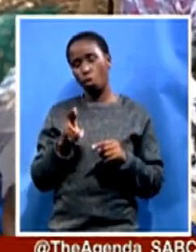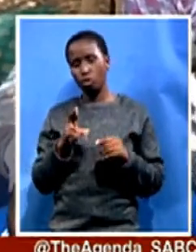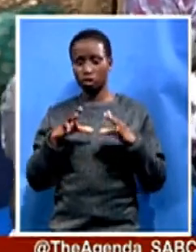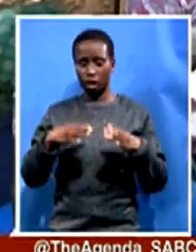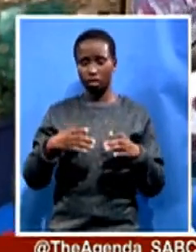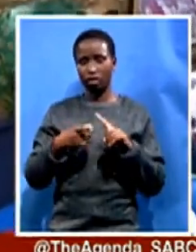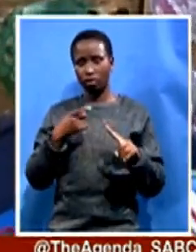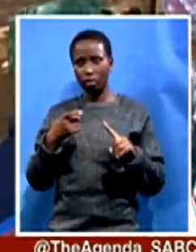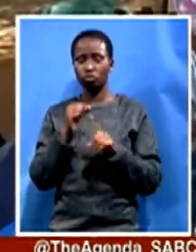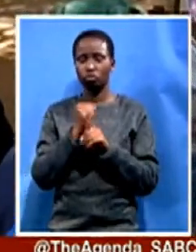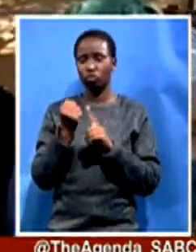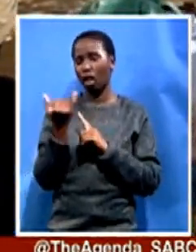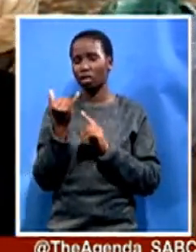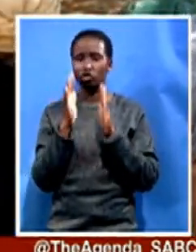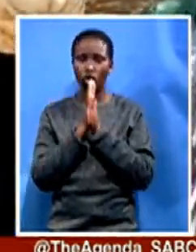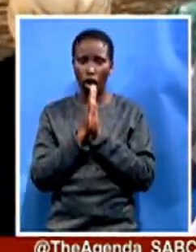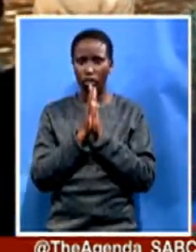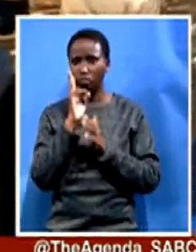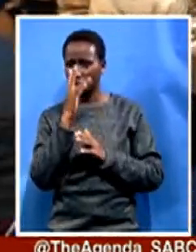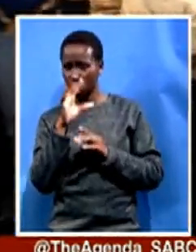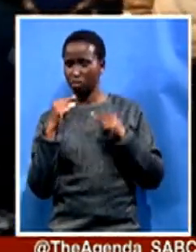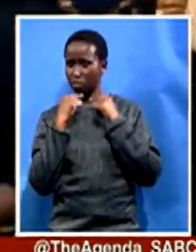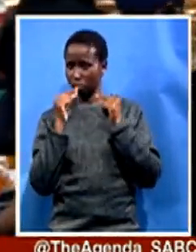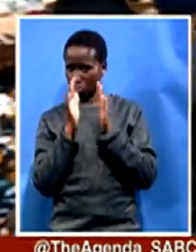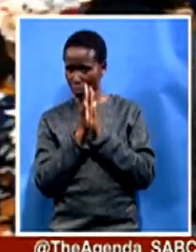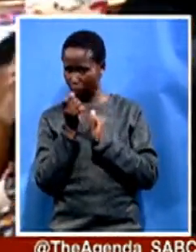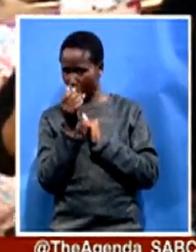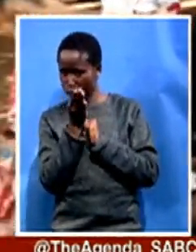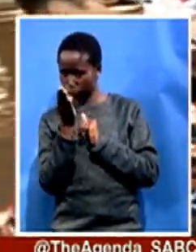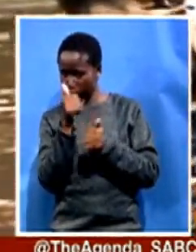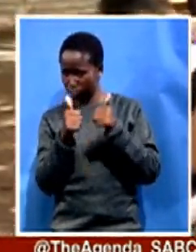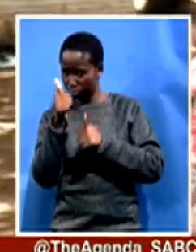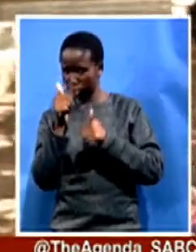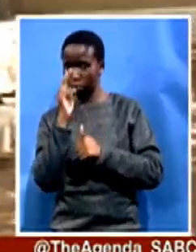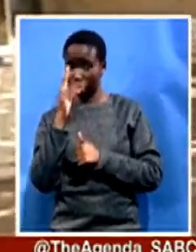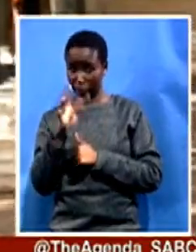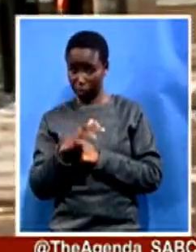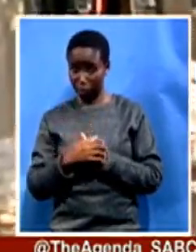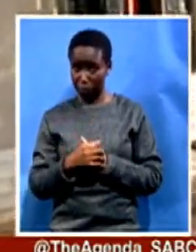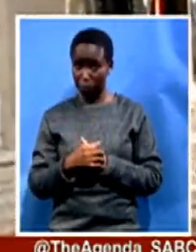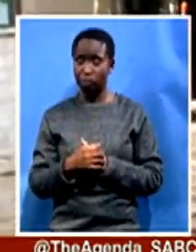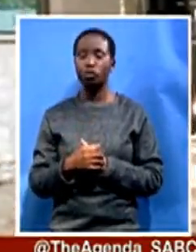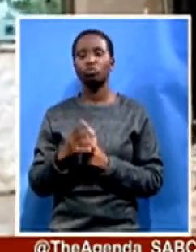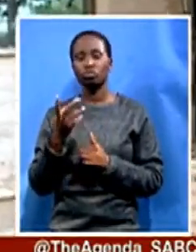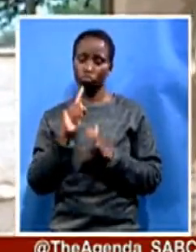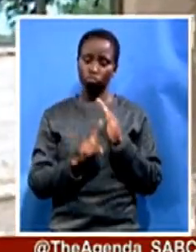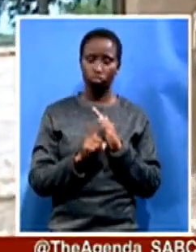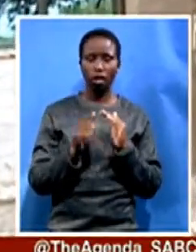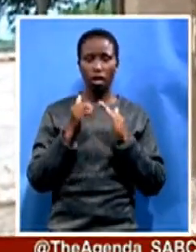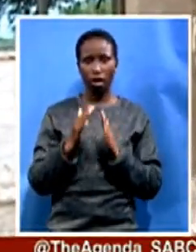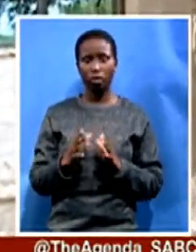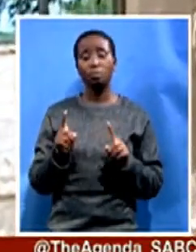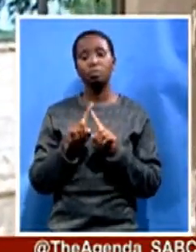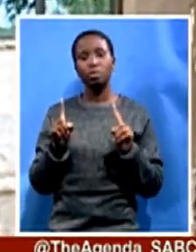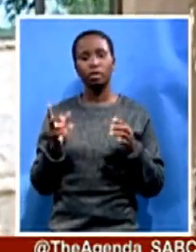a few of them already here earlier on this morning, making their way inside the palace. But the statement which was issued by Prince Mangosuthu